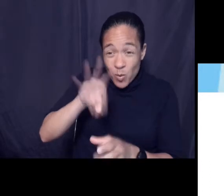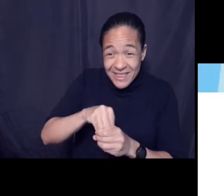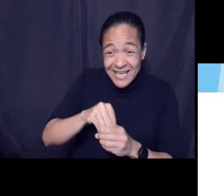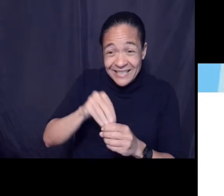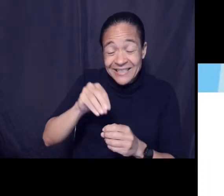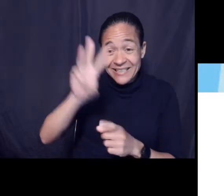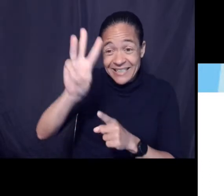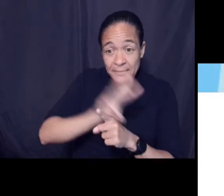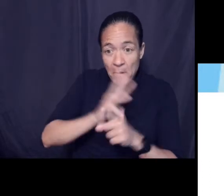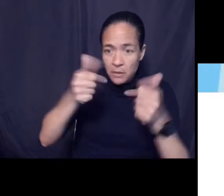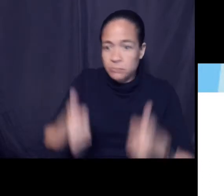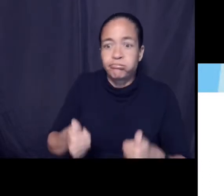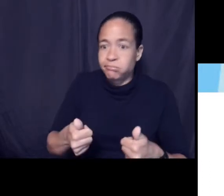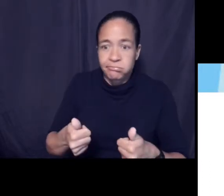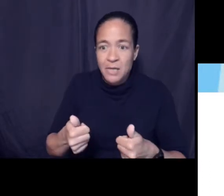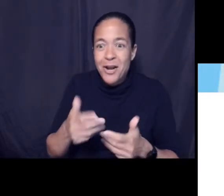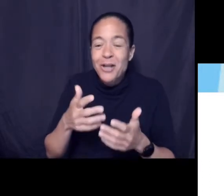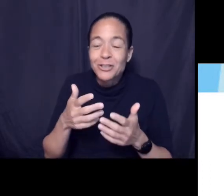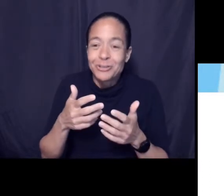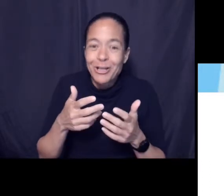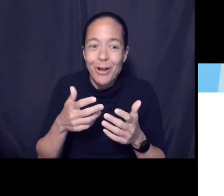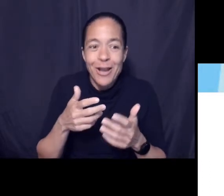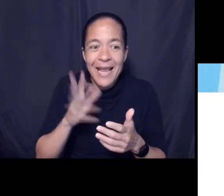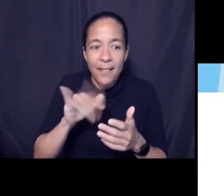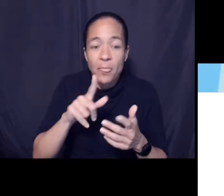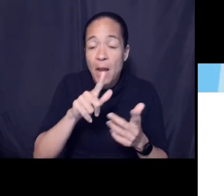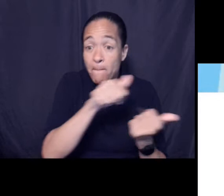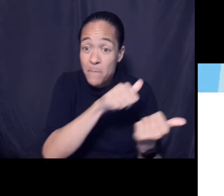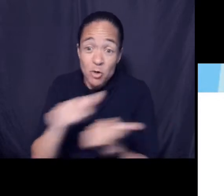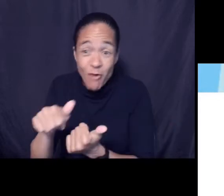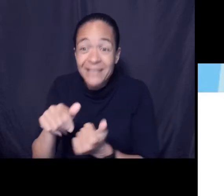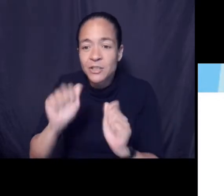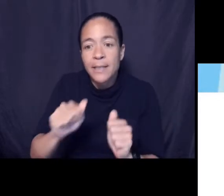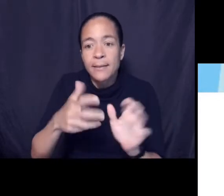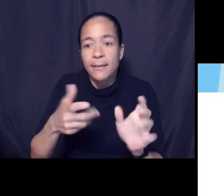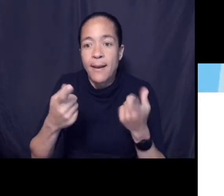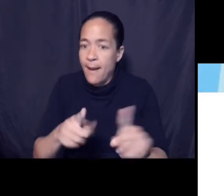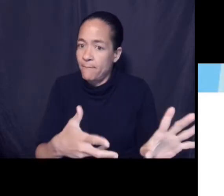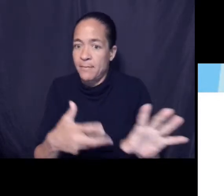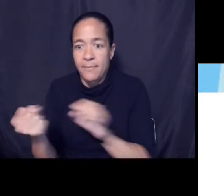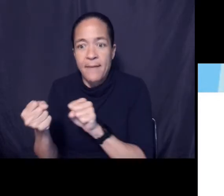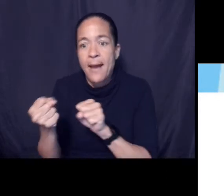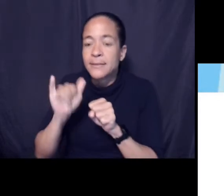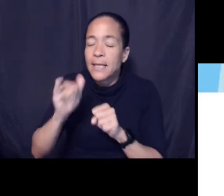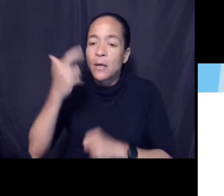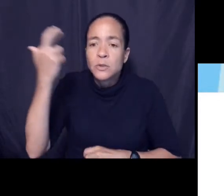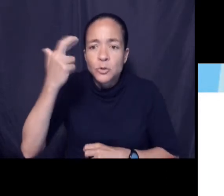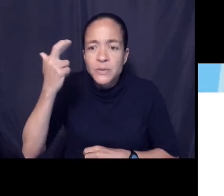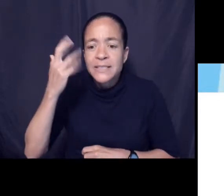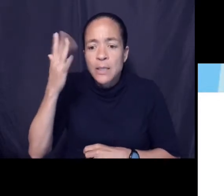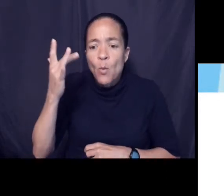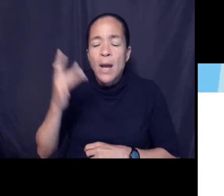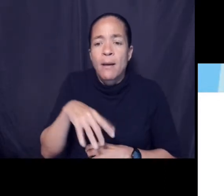6-month period. So progression of hearing loss with CMV can be very rapid, which was the reason for